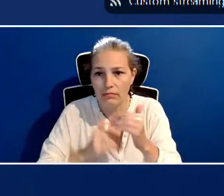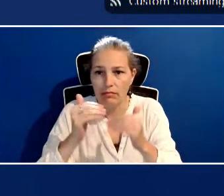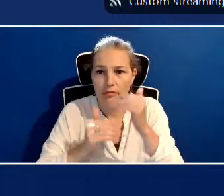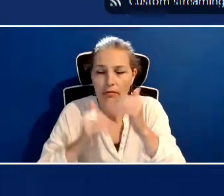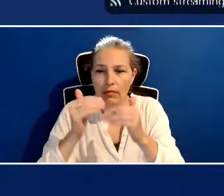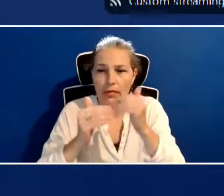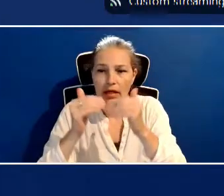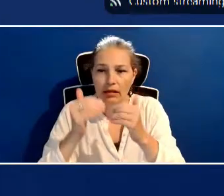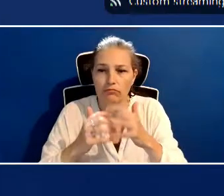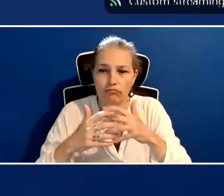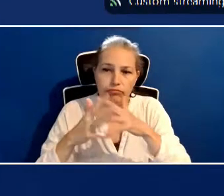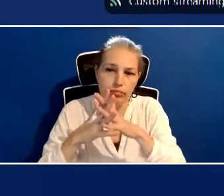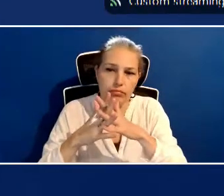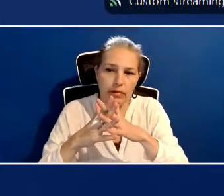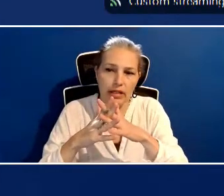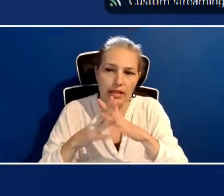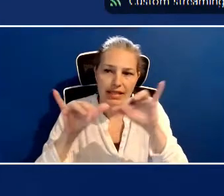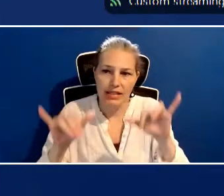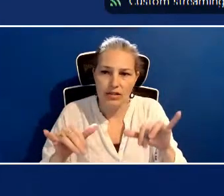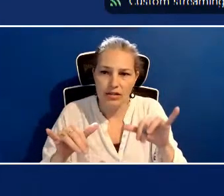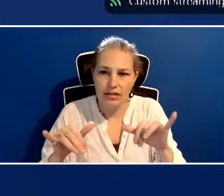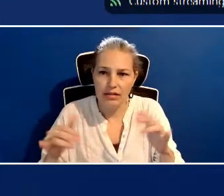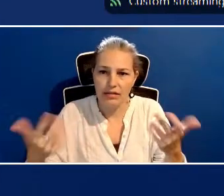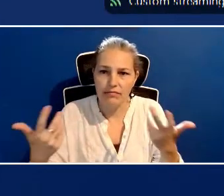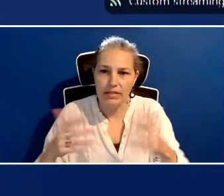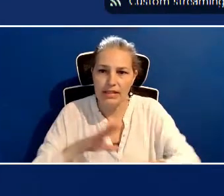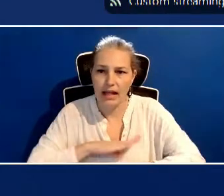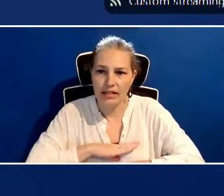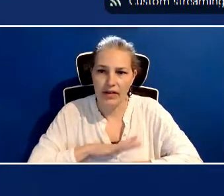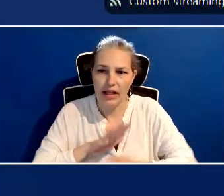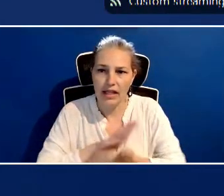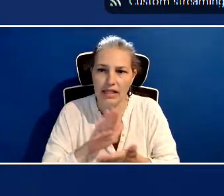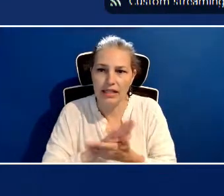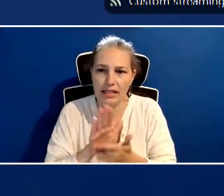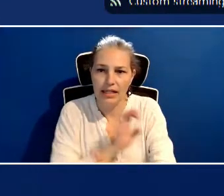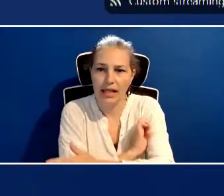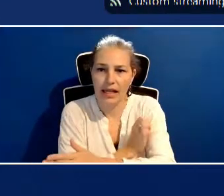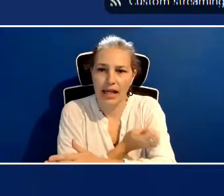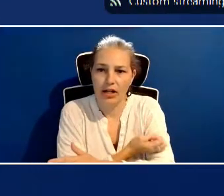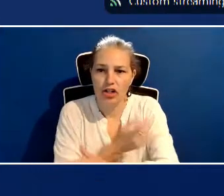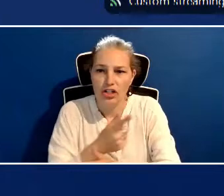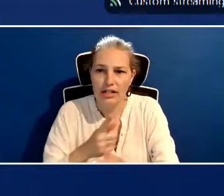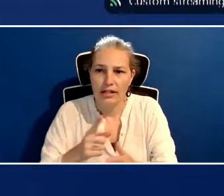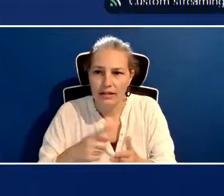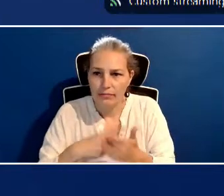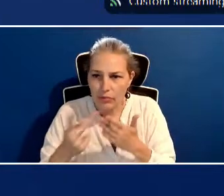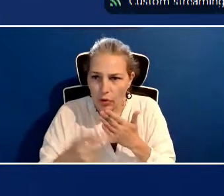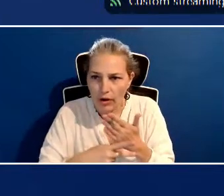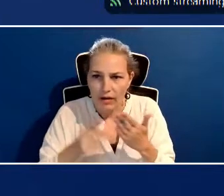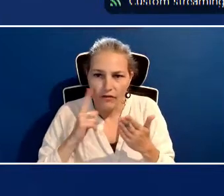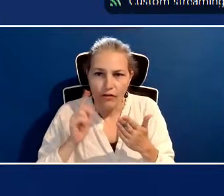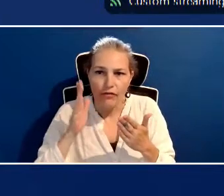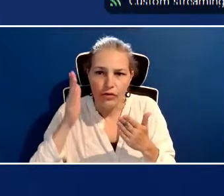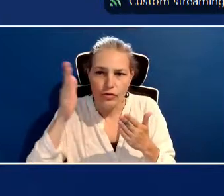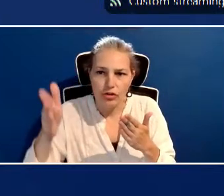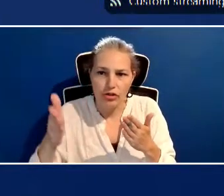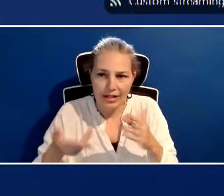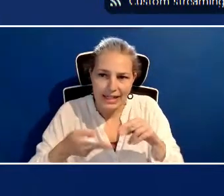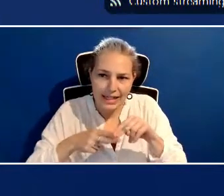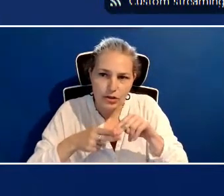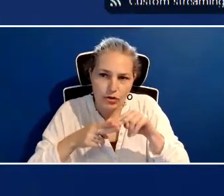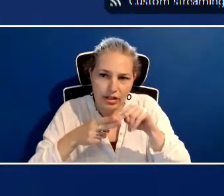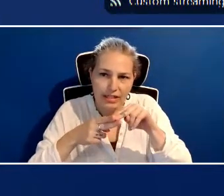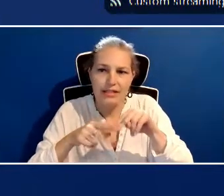energy initiatives of the future and increase reliability with clean energy adoption. This